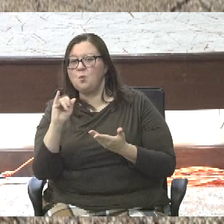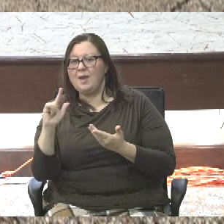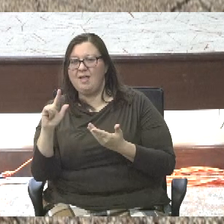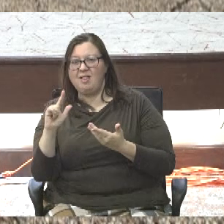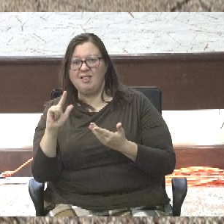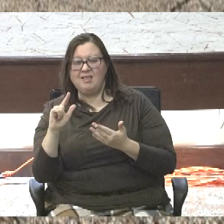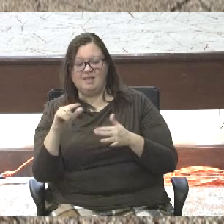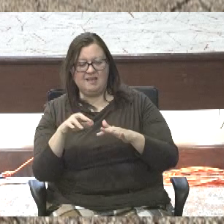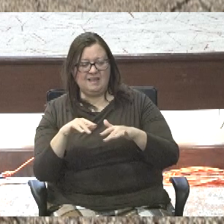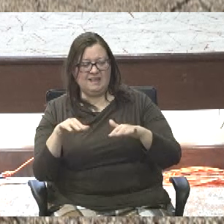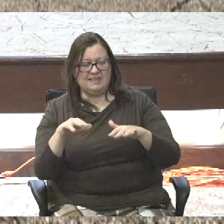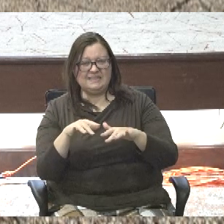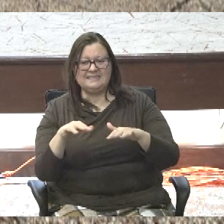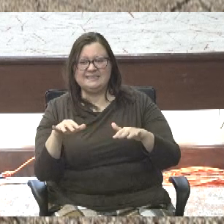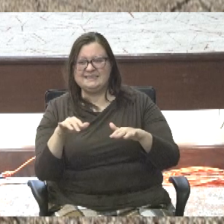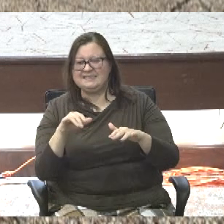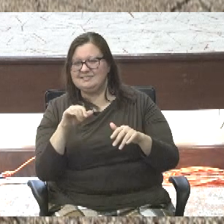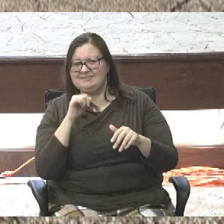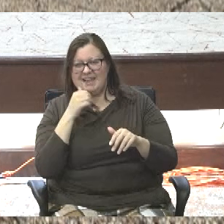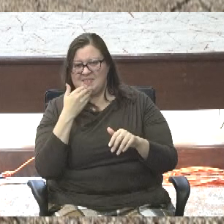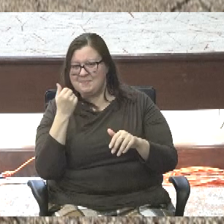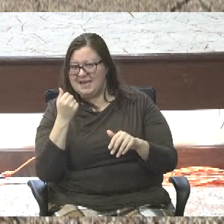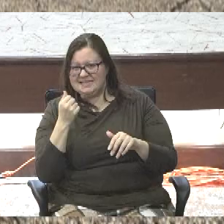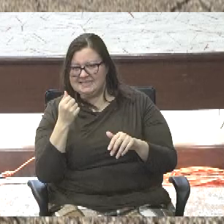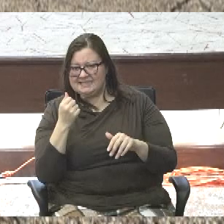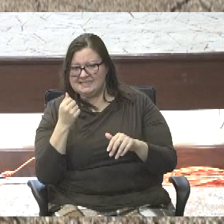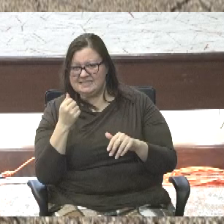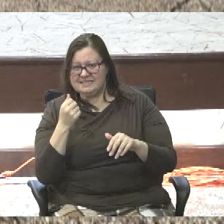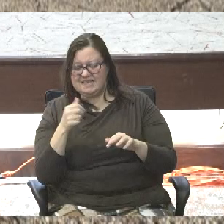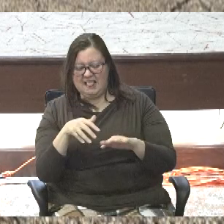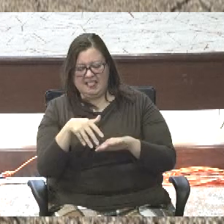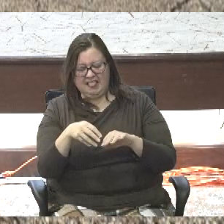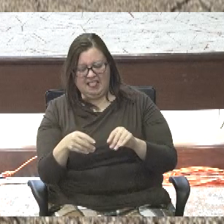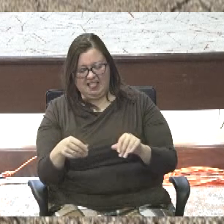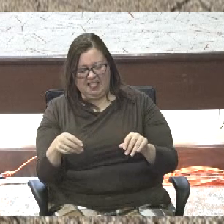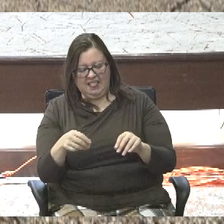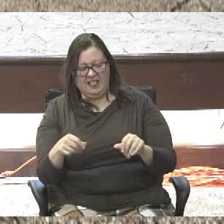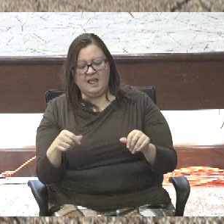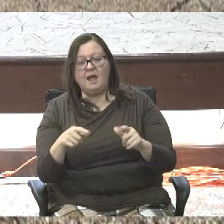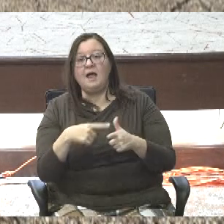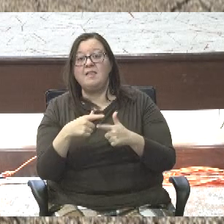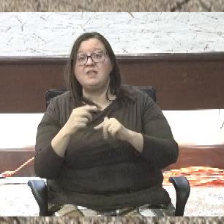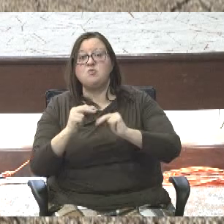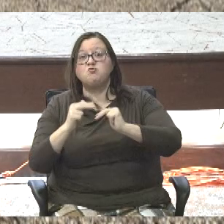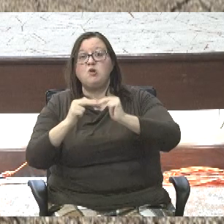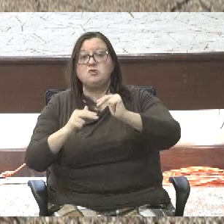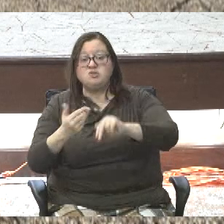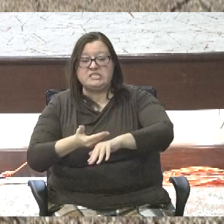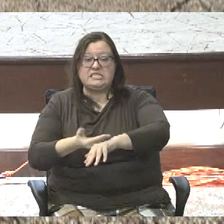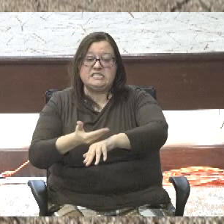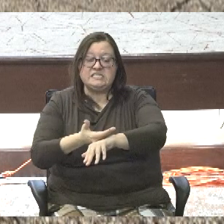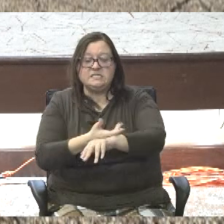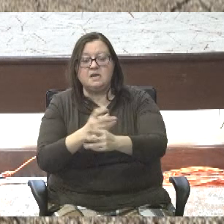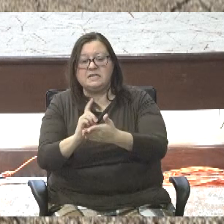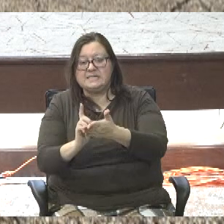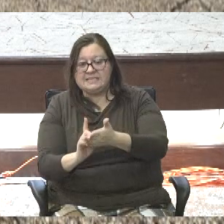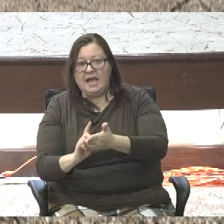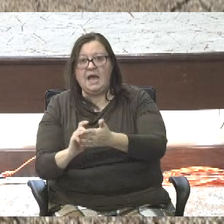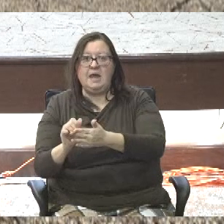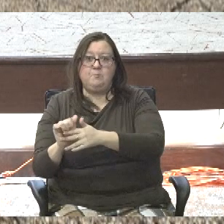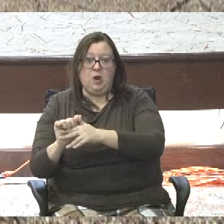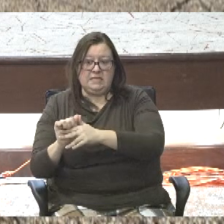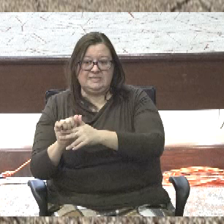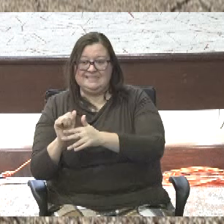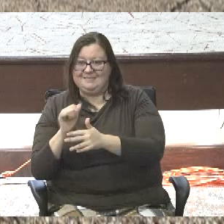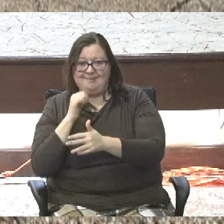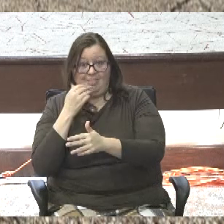conditions that may not be the best, and you combine that with construction practices and design practices that